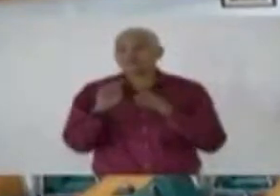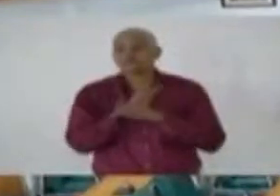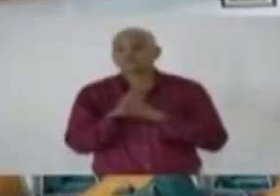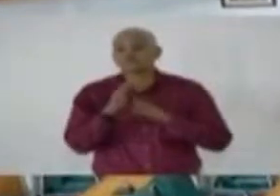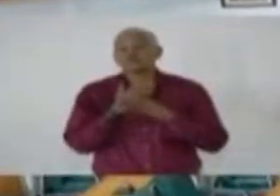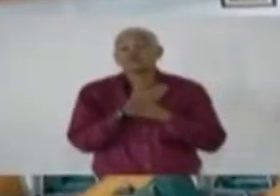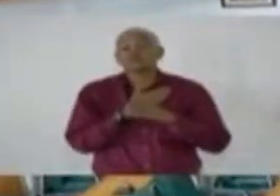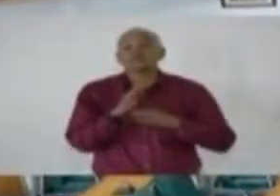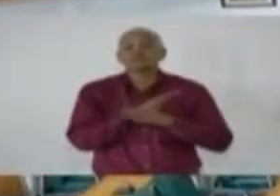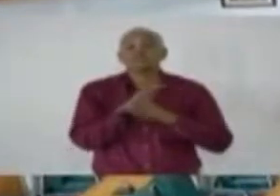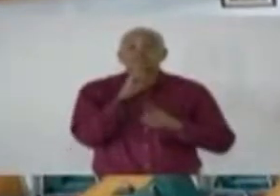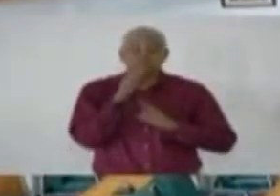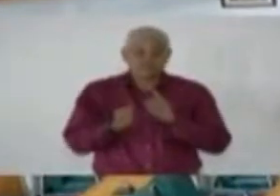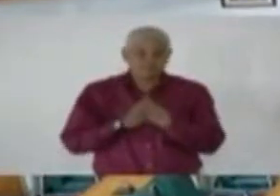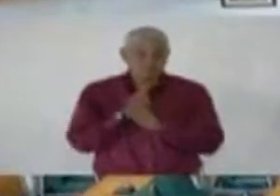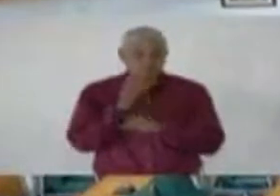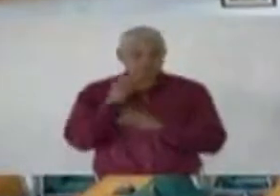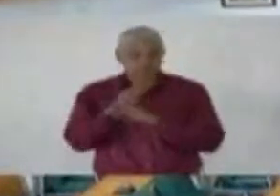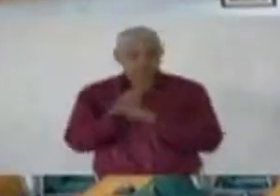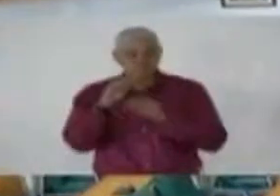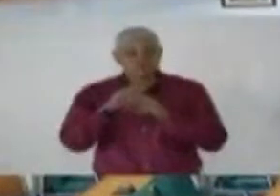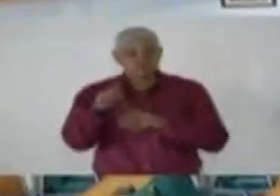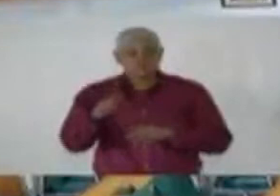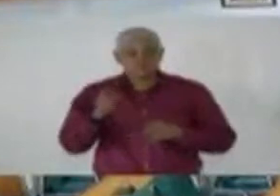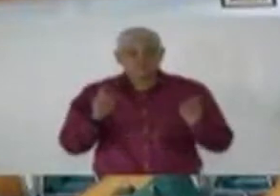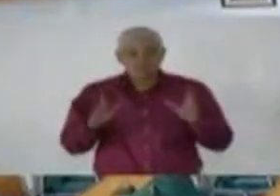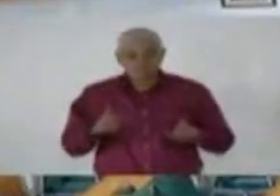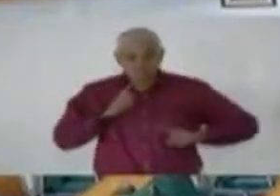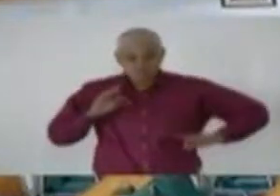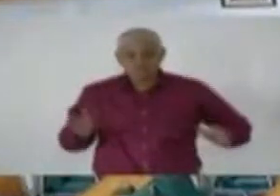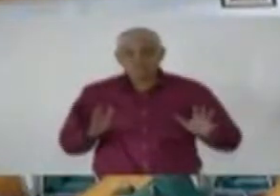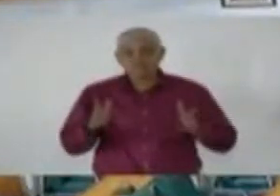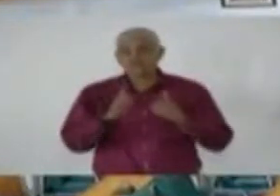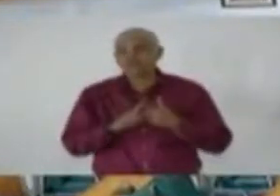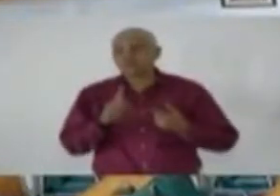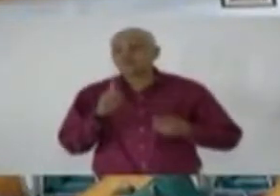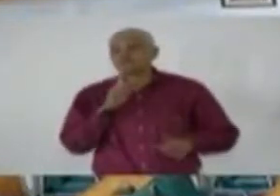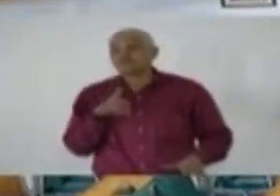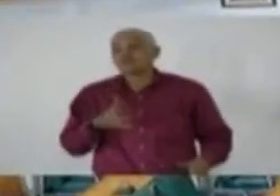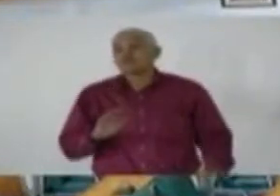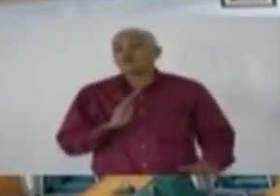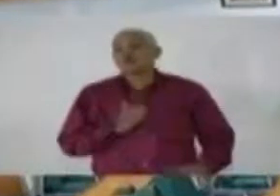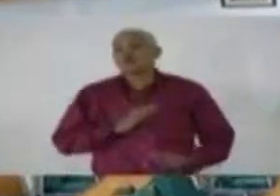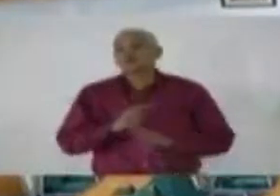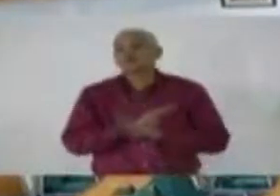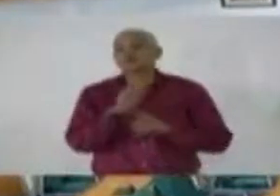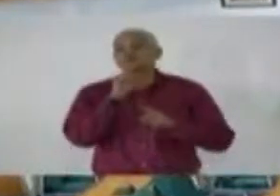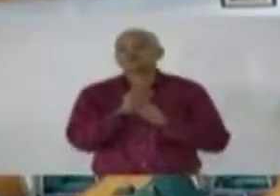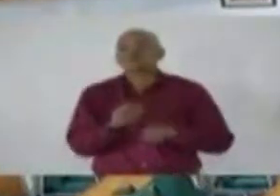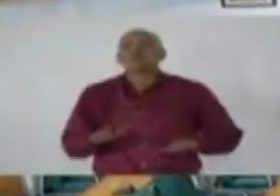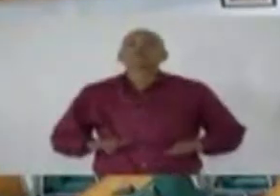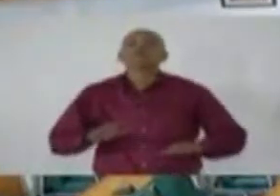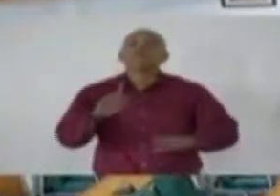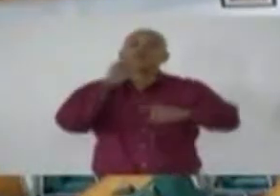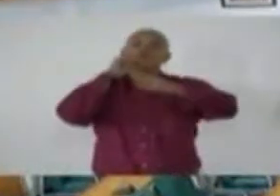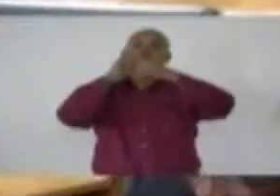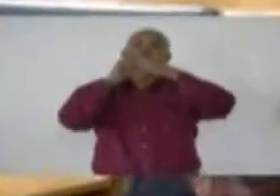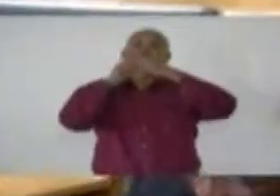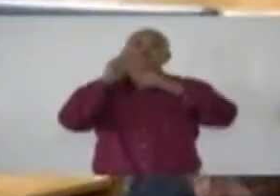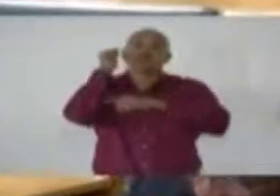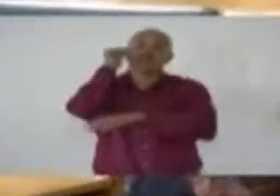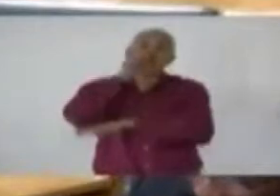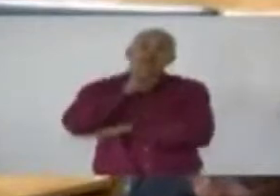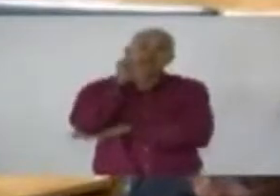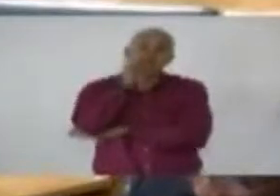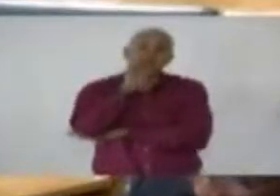business-affecting ministries in this administration to facilitate and enable our businesses to perform optimally every single